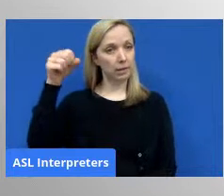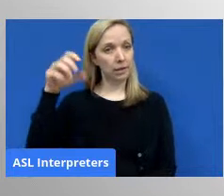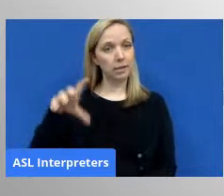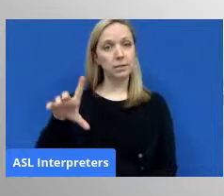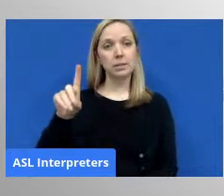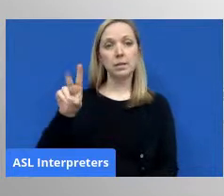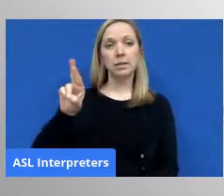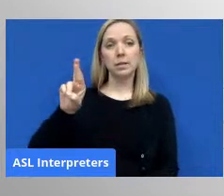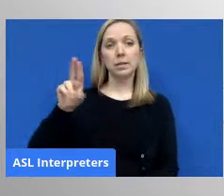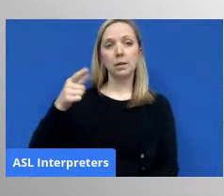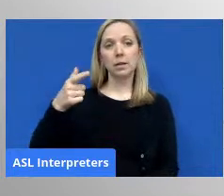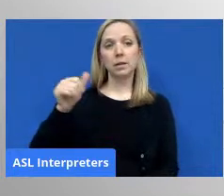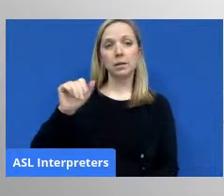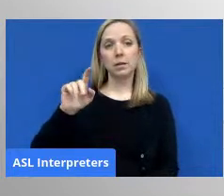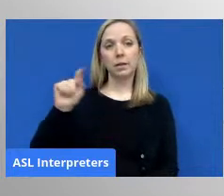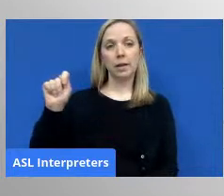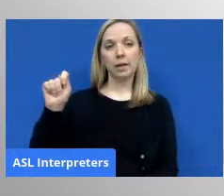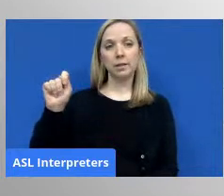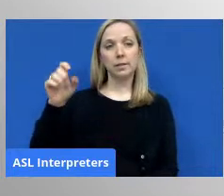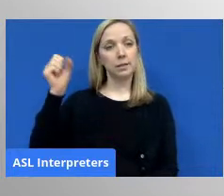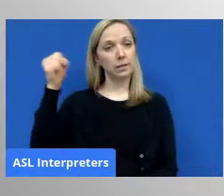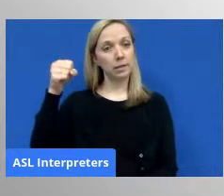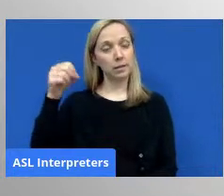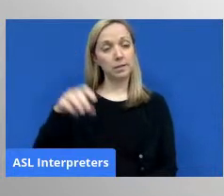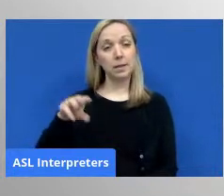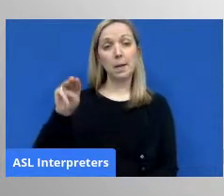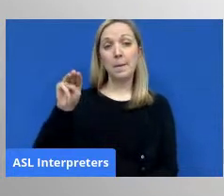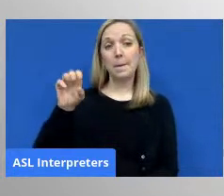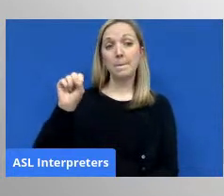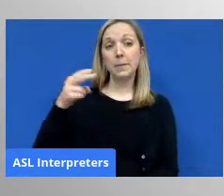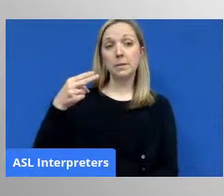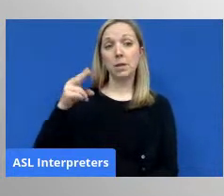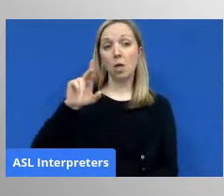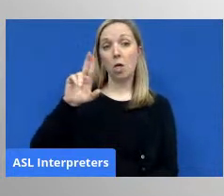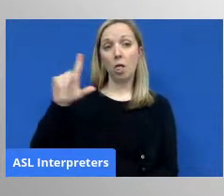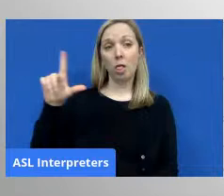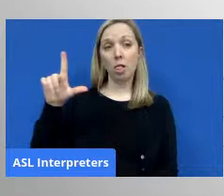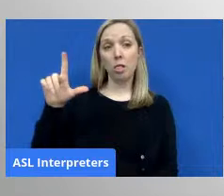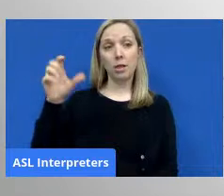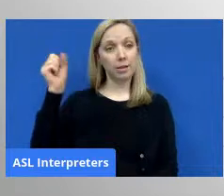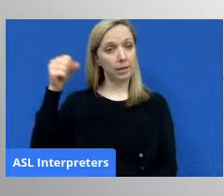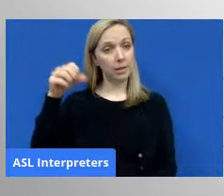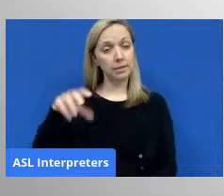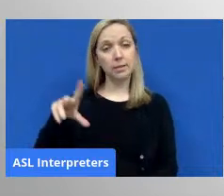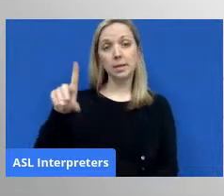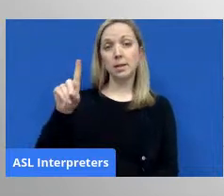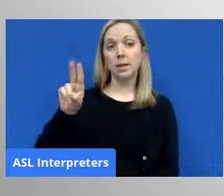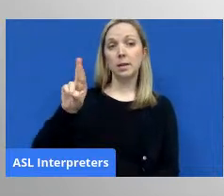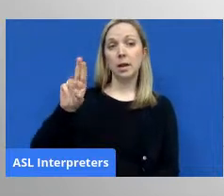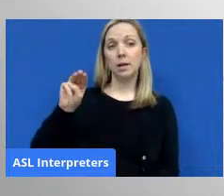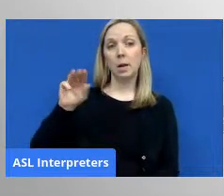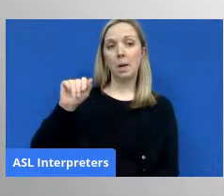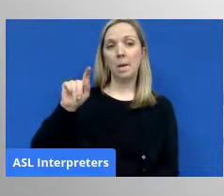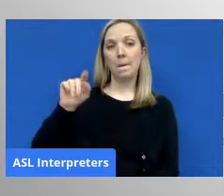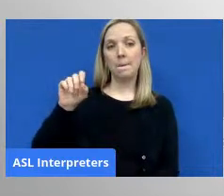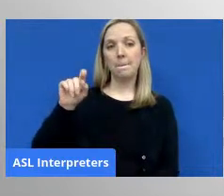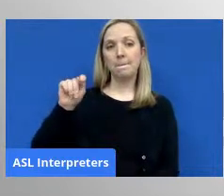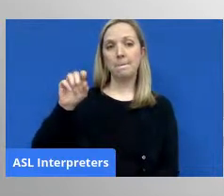Gant, Yes. Ms. Hull, Yes. and Dr. Maddox. Yes.